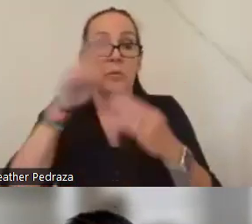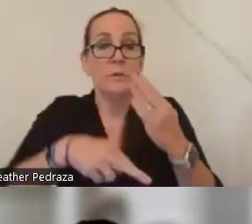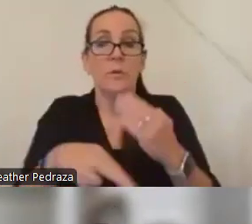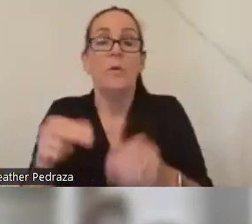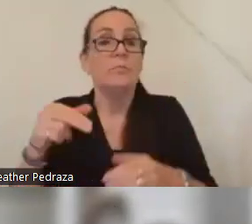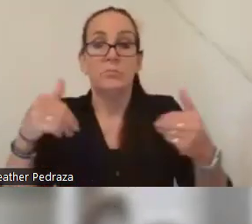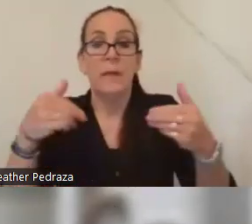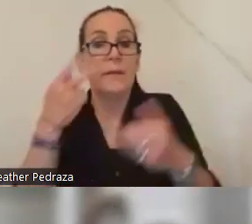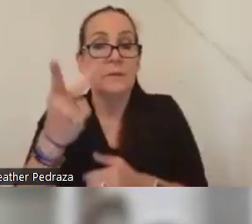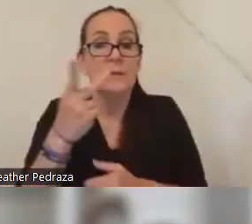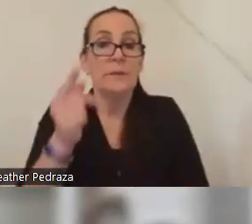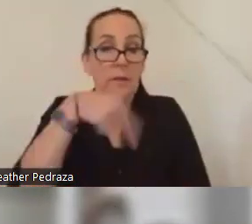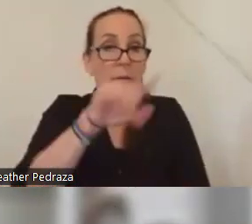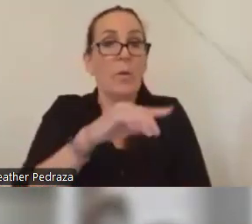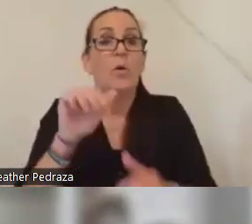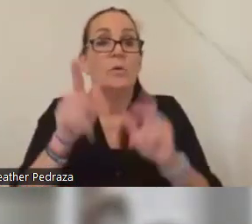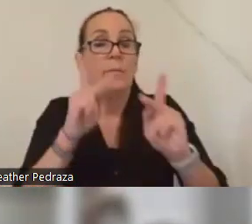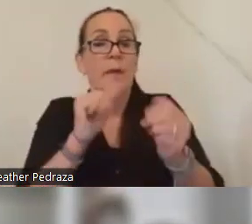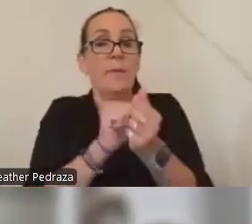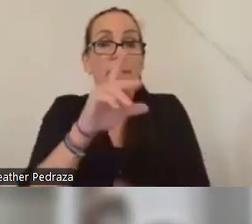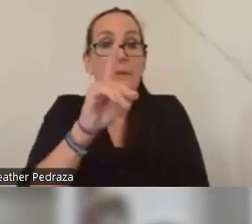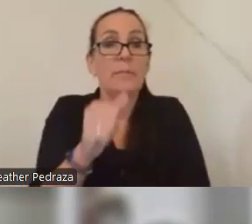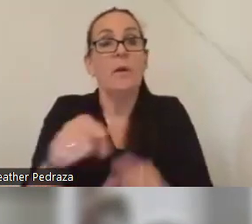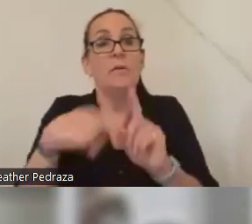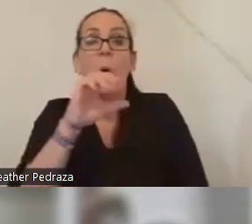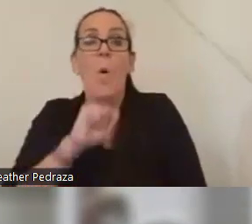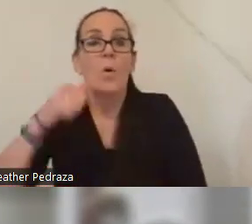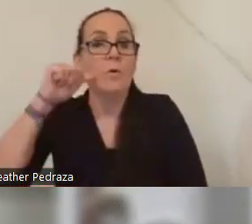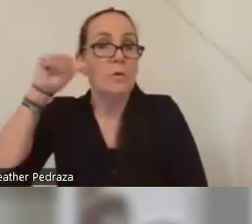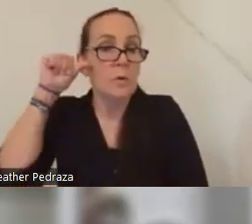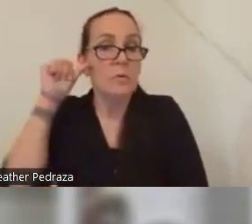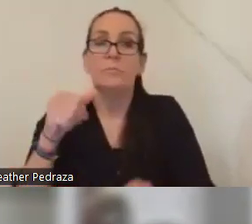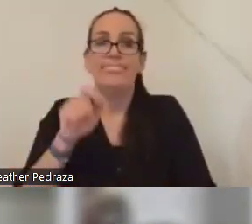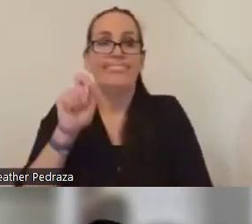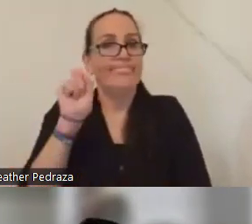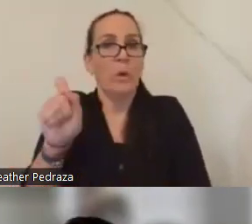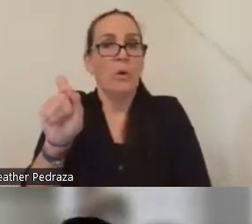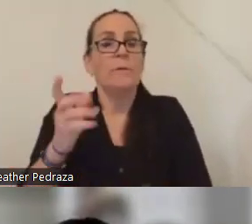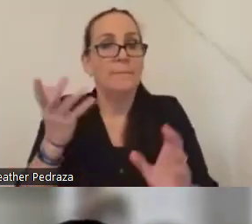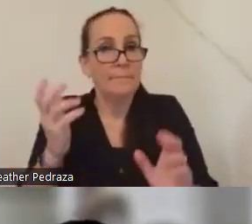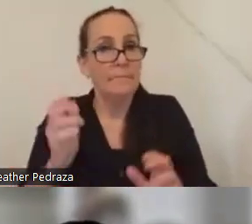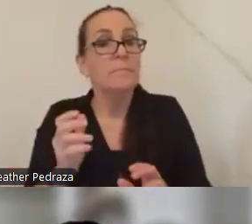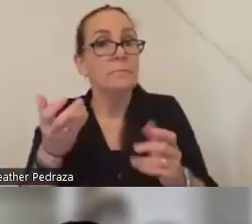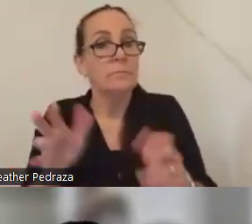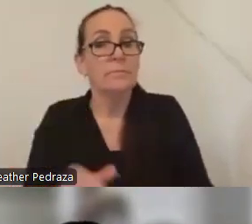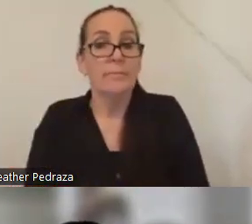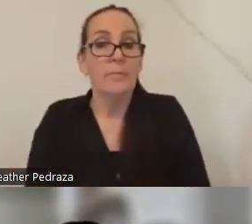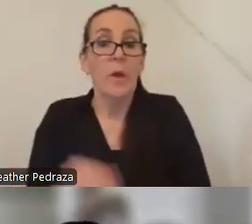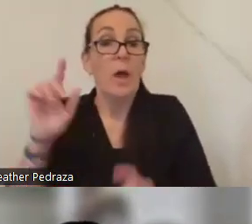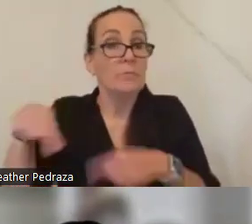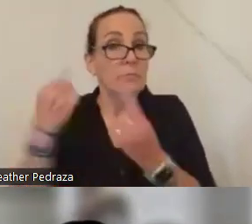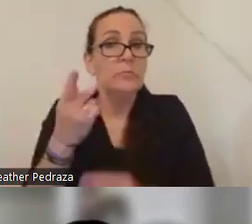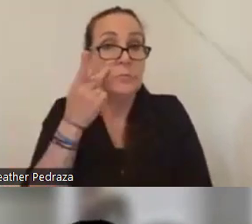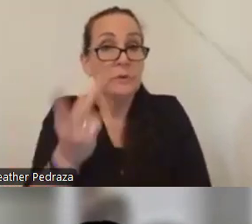they need to go when they need to get there. Period. End of statement. Full stop. We have seen all kinds of